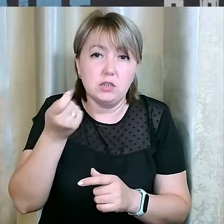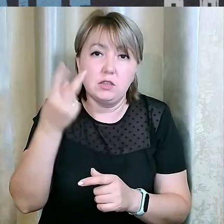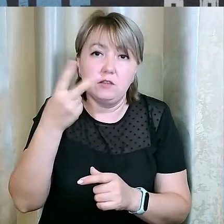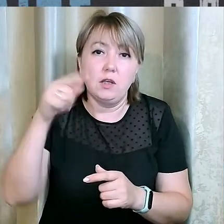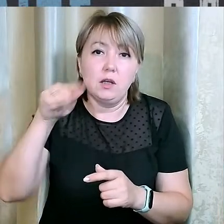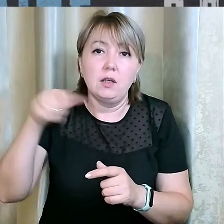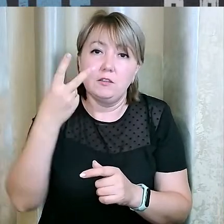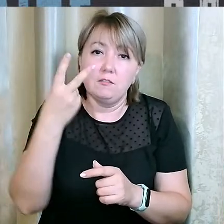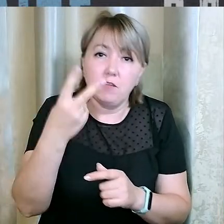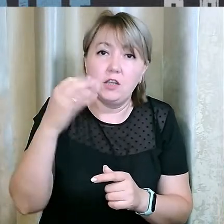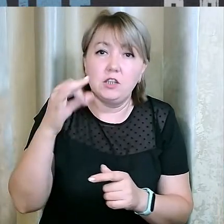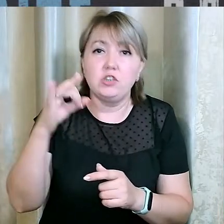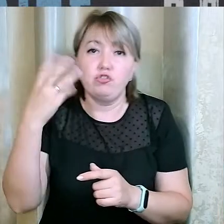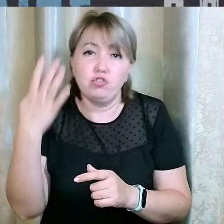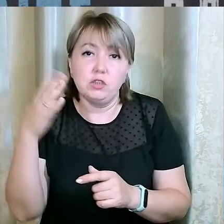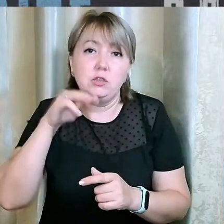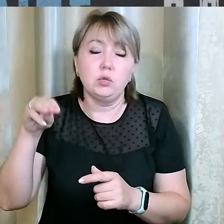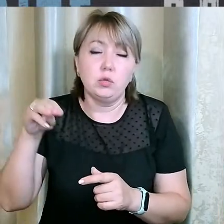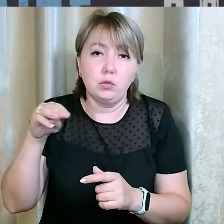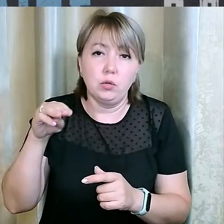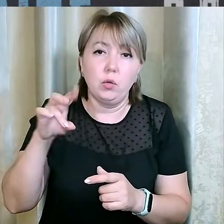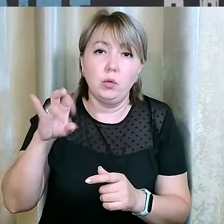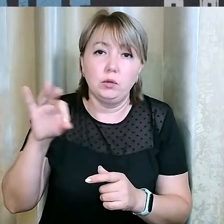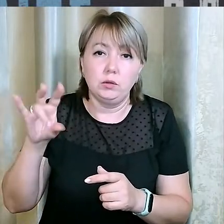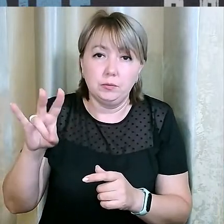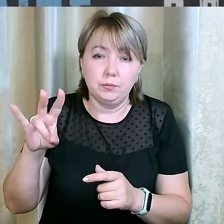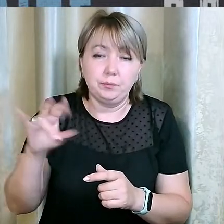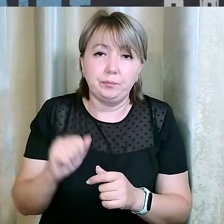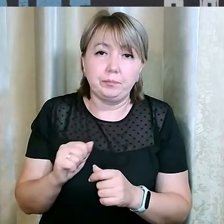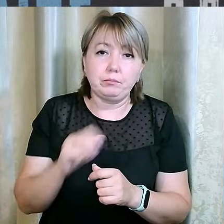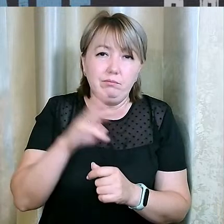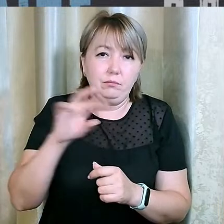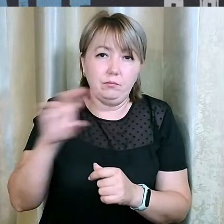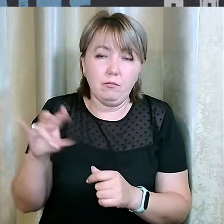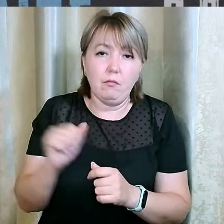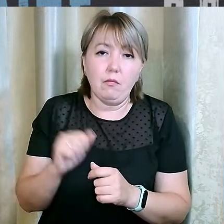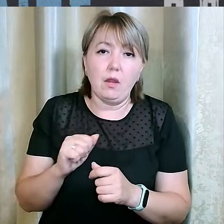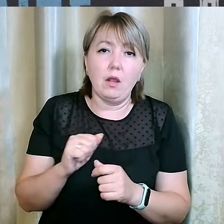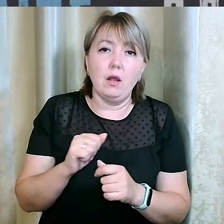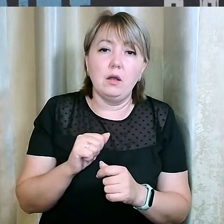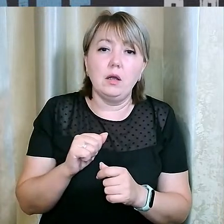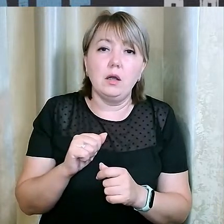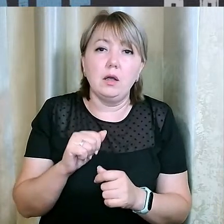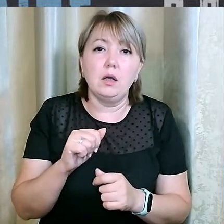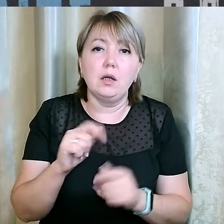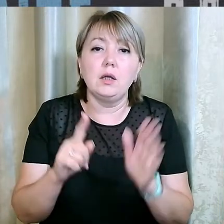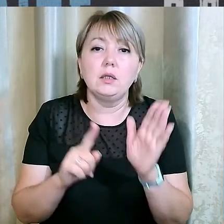Including 2.2 and 1.4 million tons of